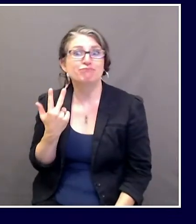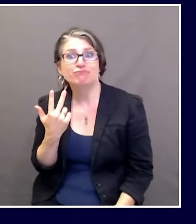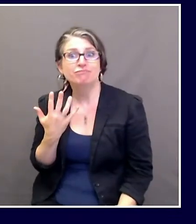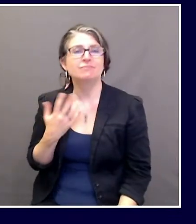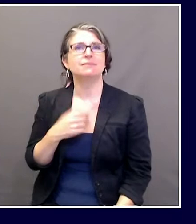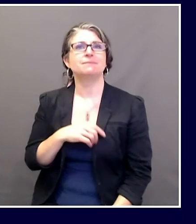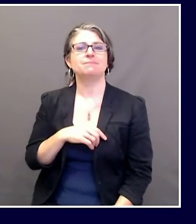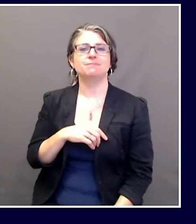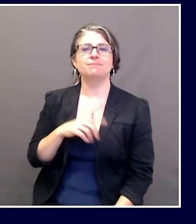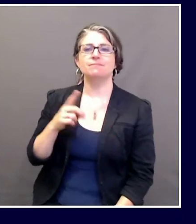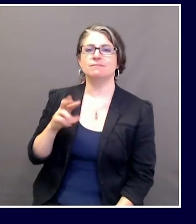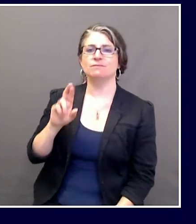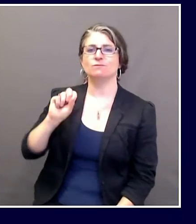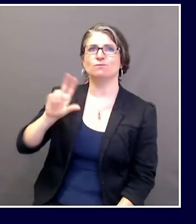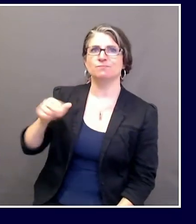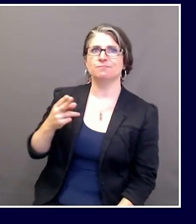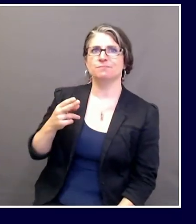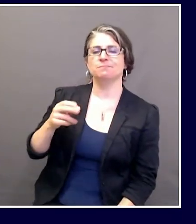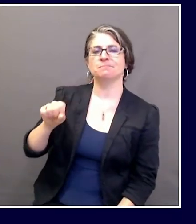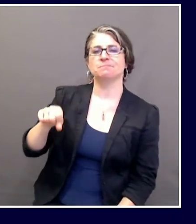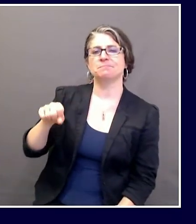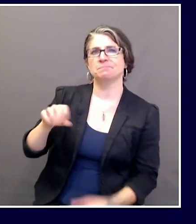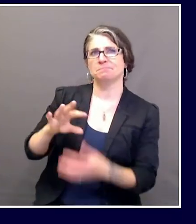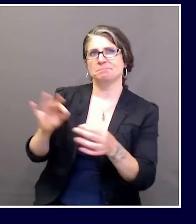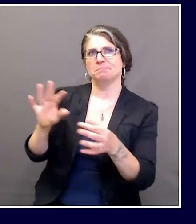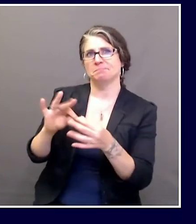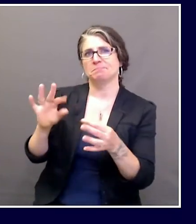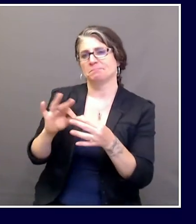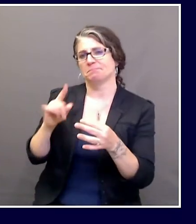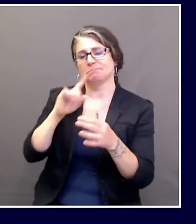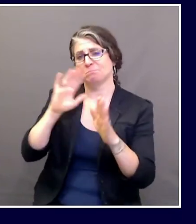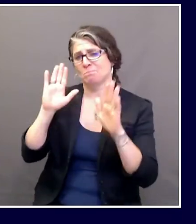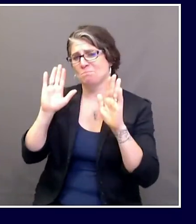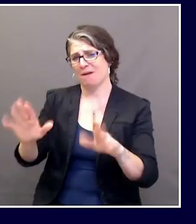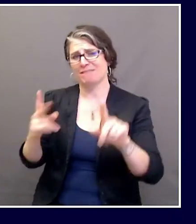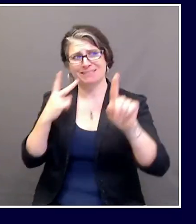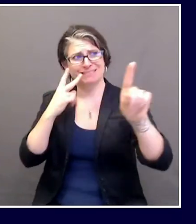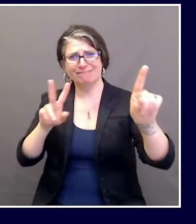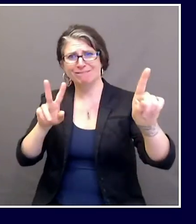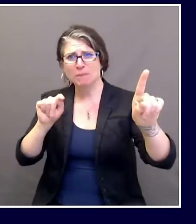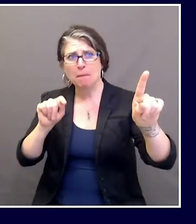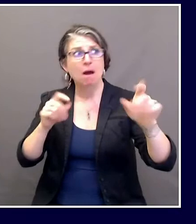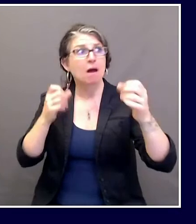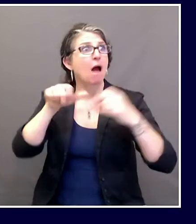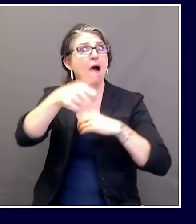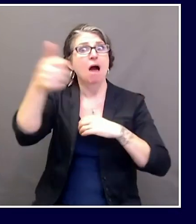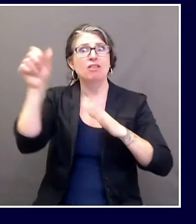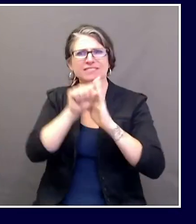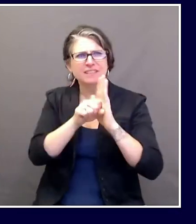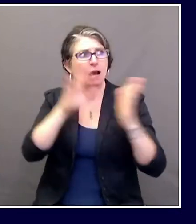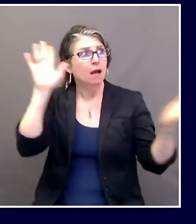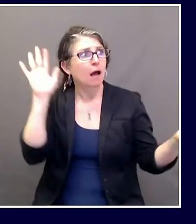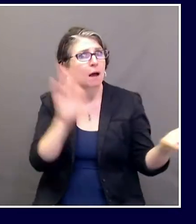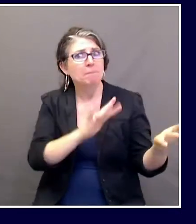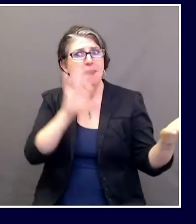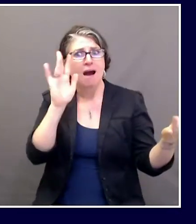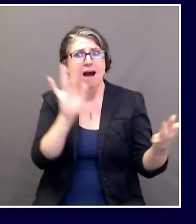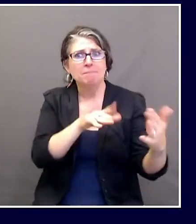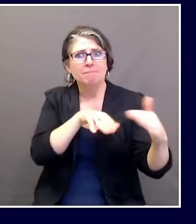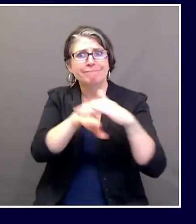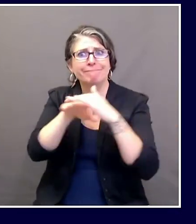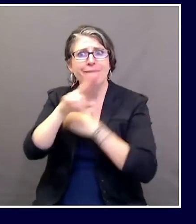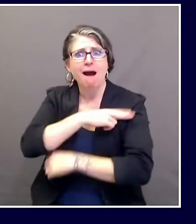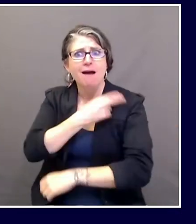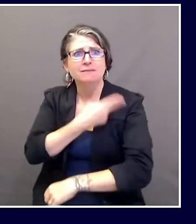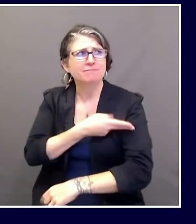that. And we're hoping, of course, that the current trend that we've started to see with, again, 31 fewer patients